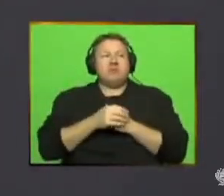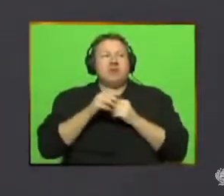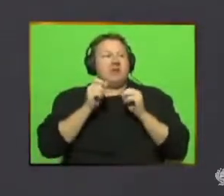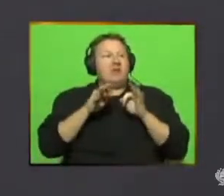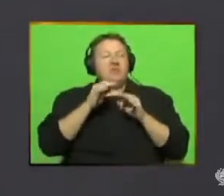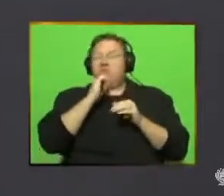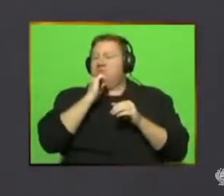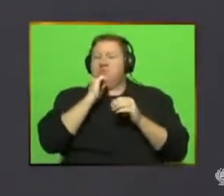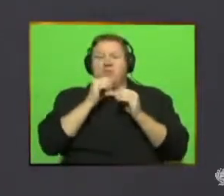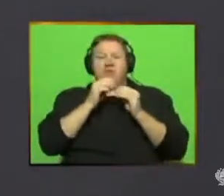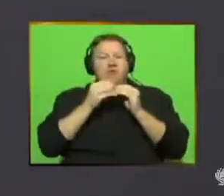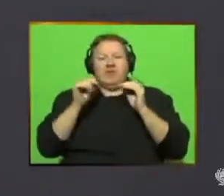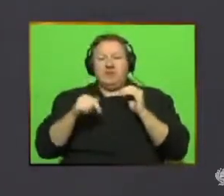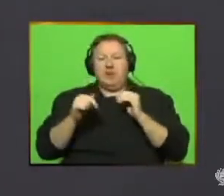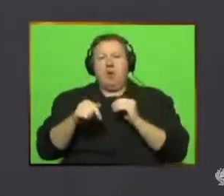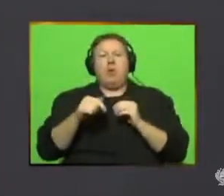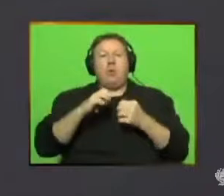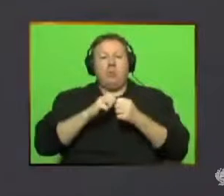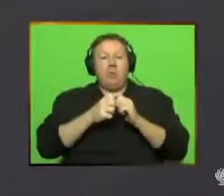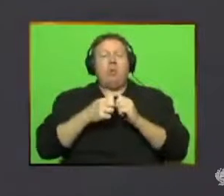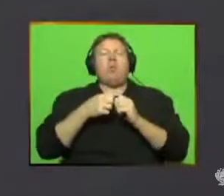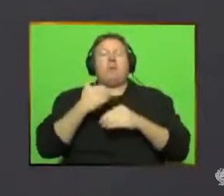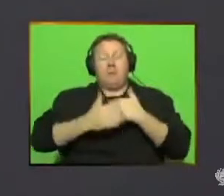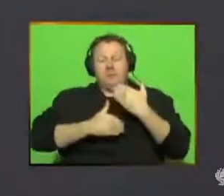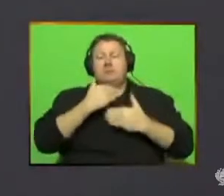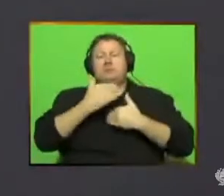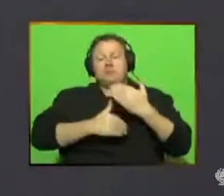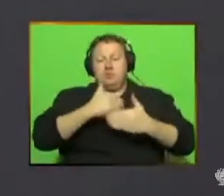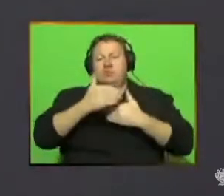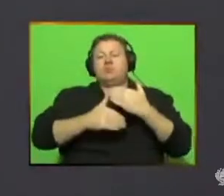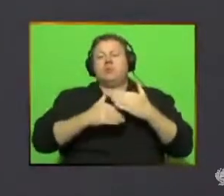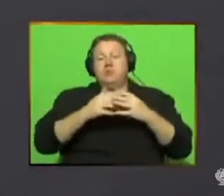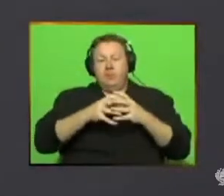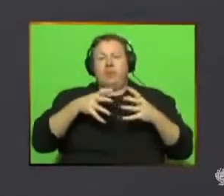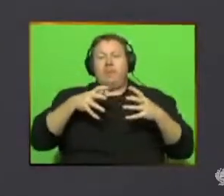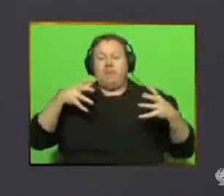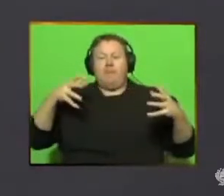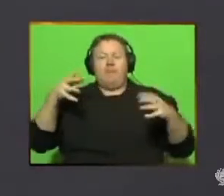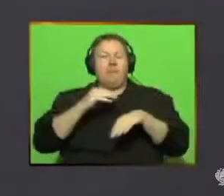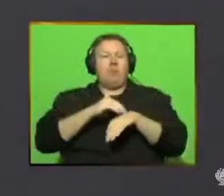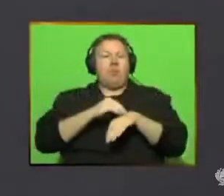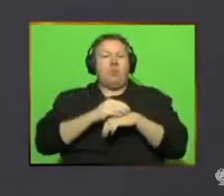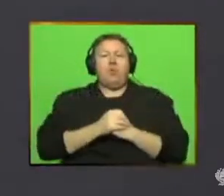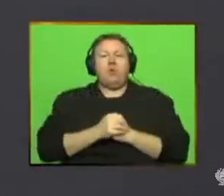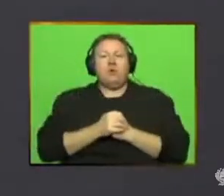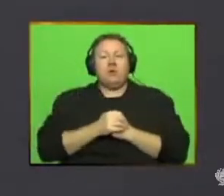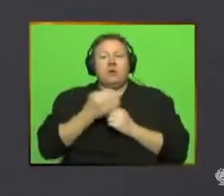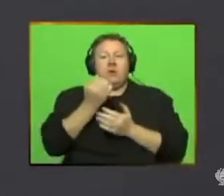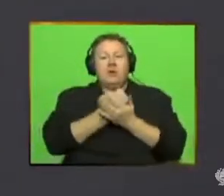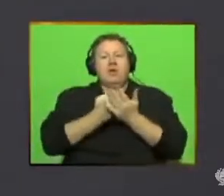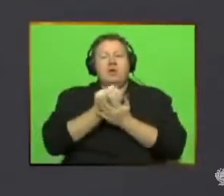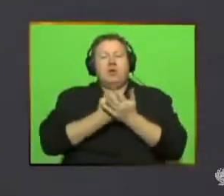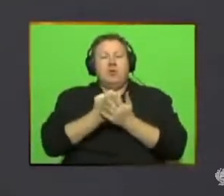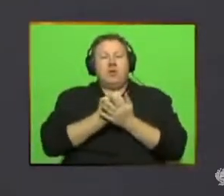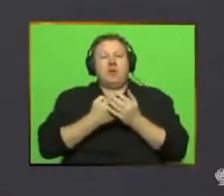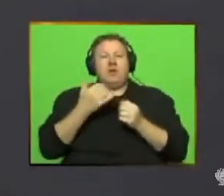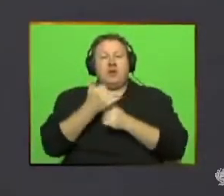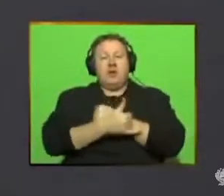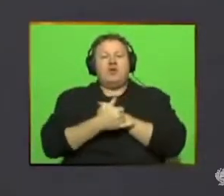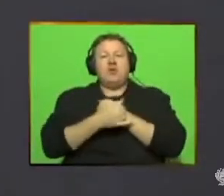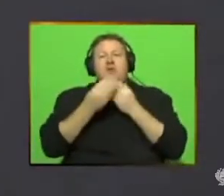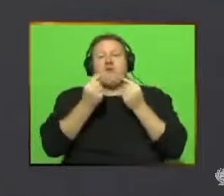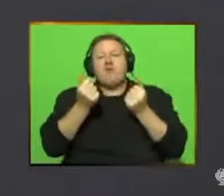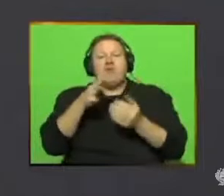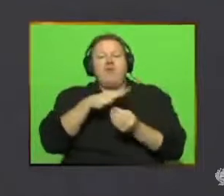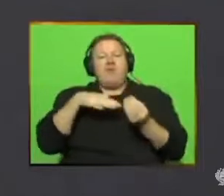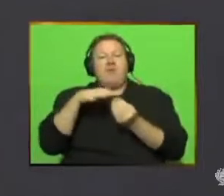dealt with, then all of these problems will continue to multiply. The economy of our country is still in the hands of few